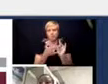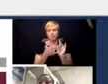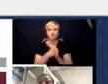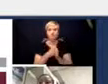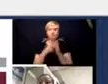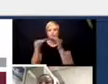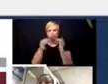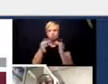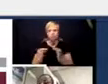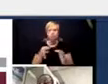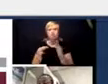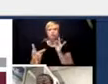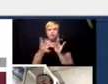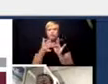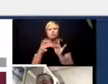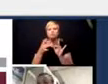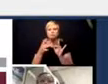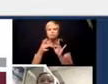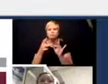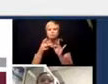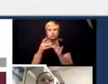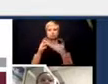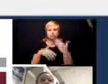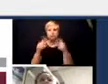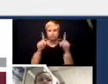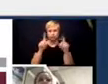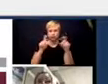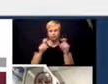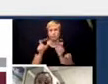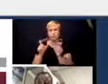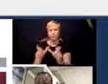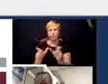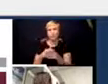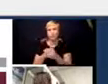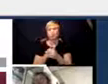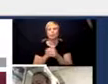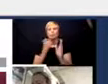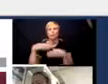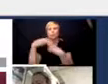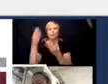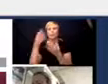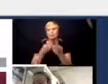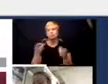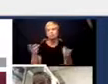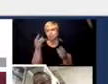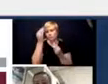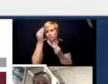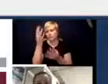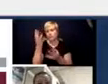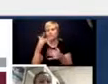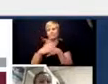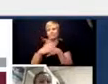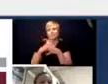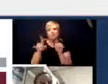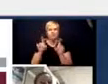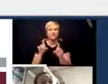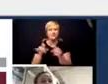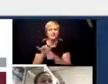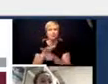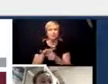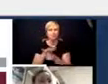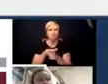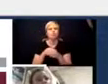to the contact the procedure for testing and quarantine. They will provide resources and information on available testing locations.